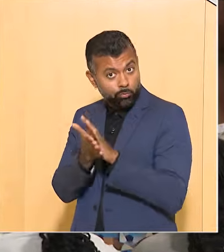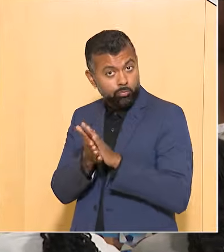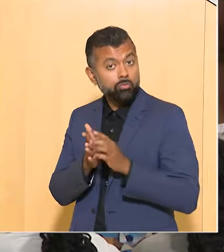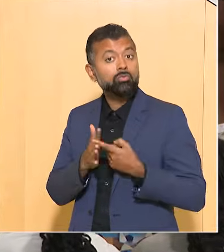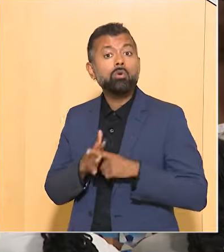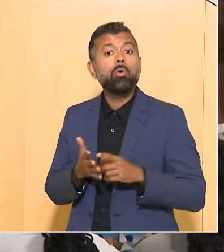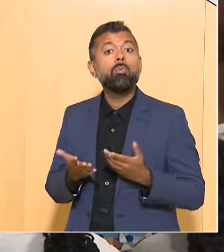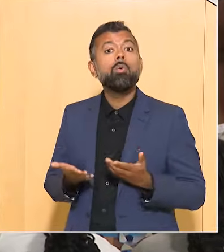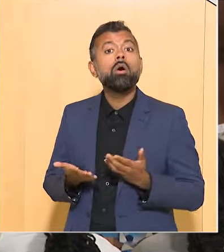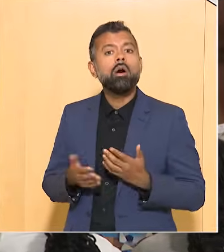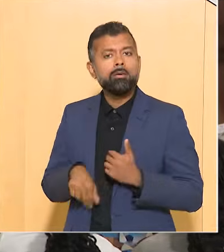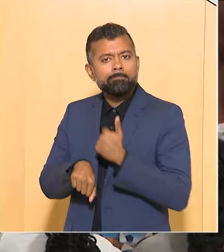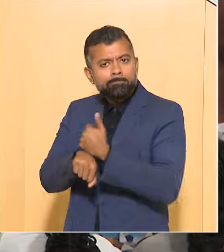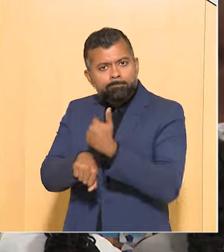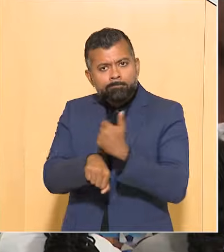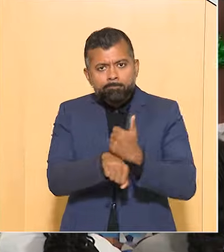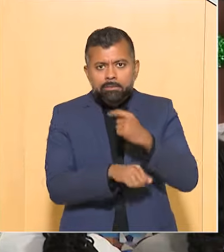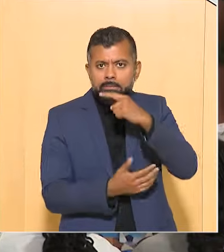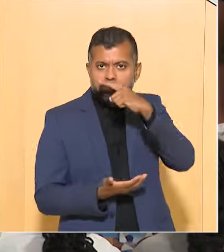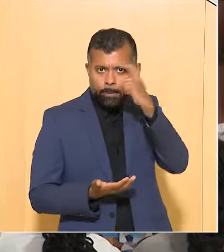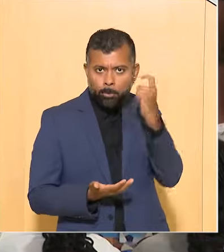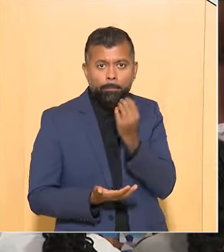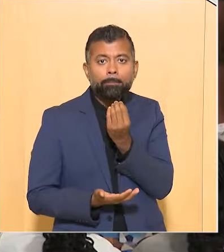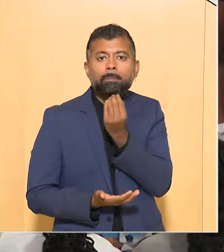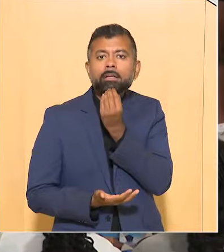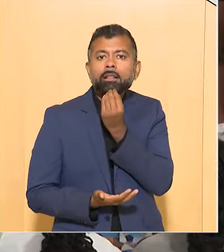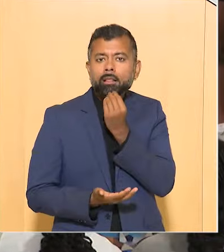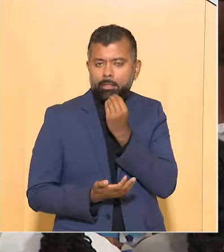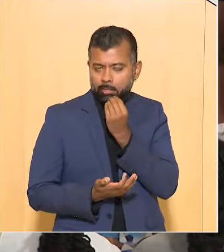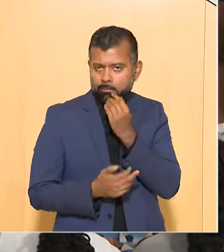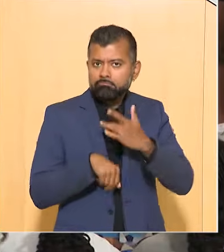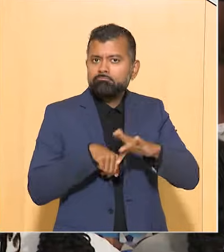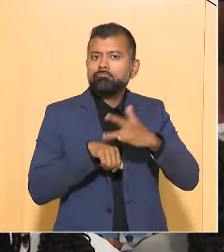all over the district. So families, please visit